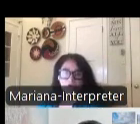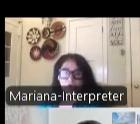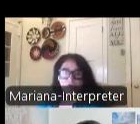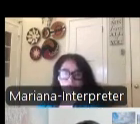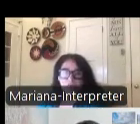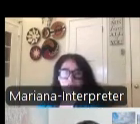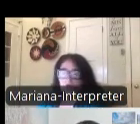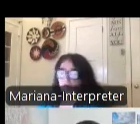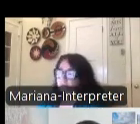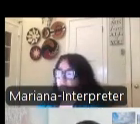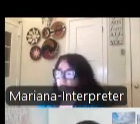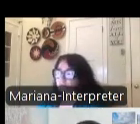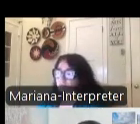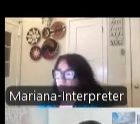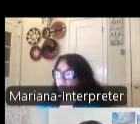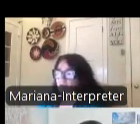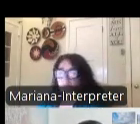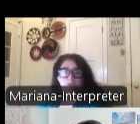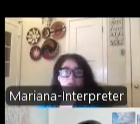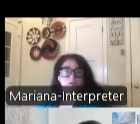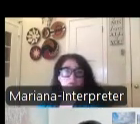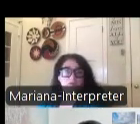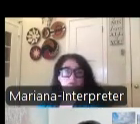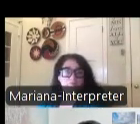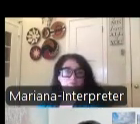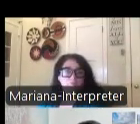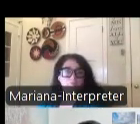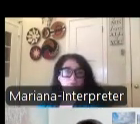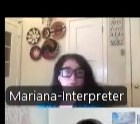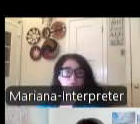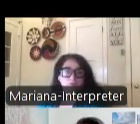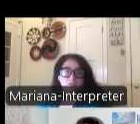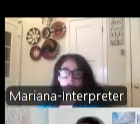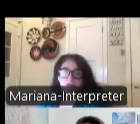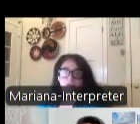that are intended to last decades, if not longer.